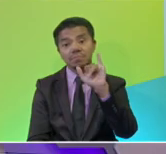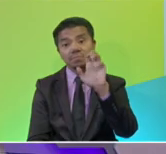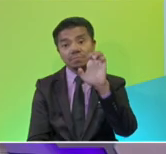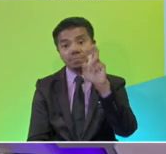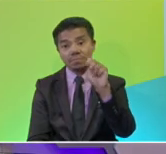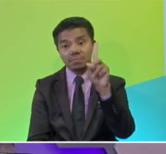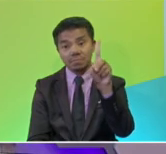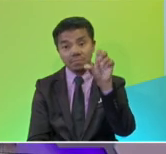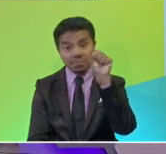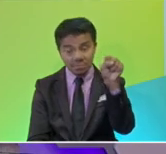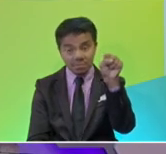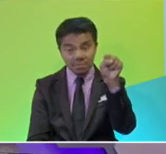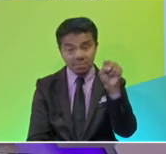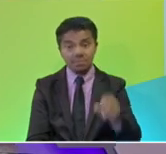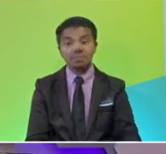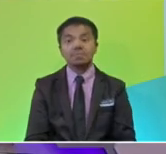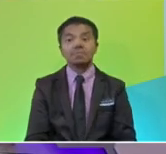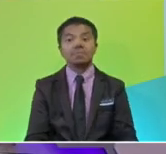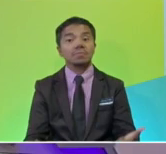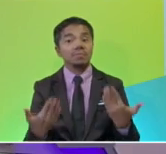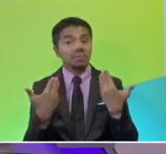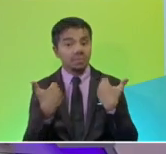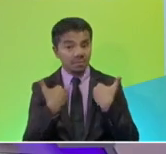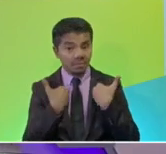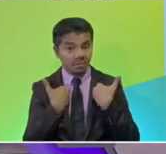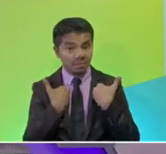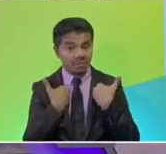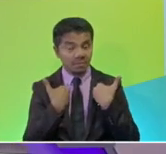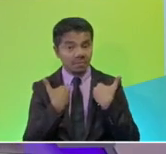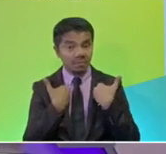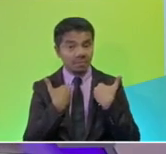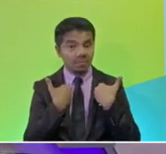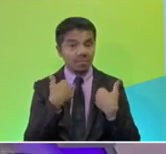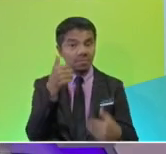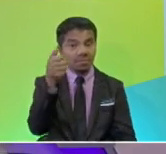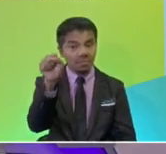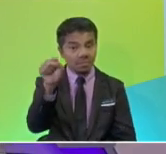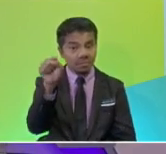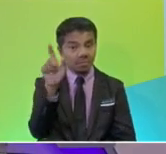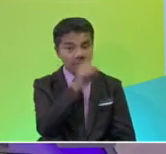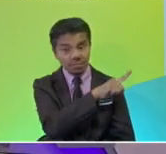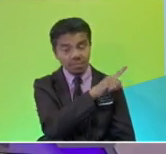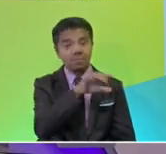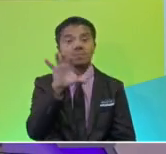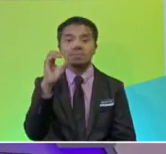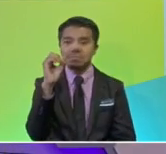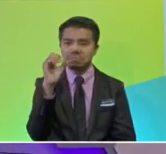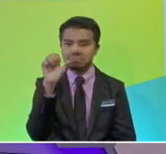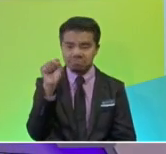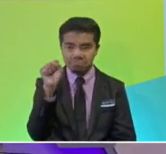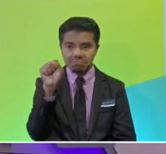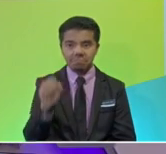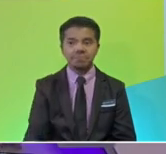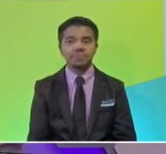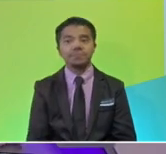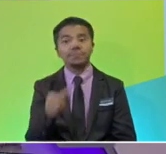this one, I believe the best answer would be the A. The girl is playing badminton with her friend because in the picture, there